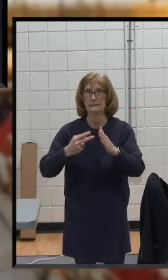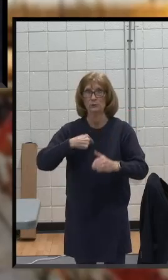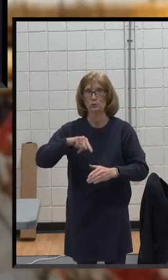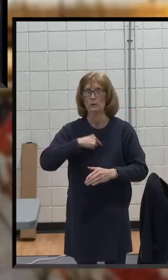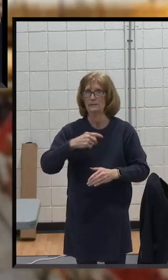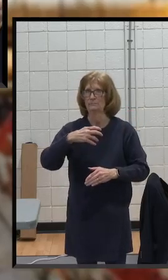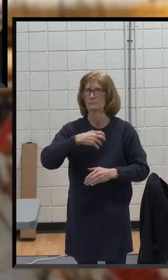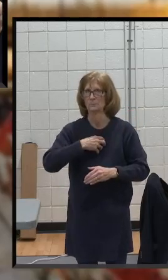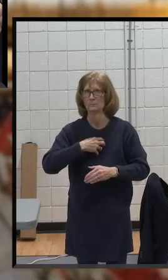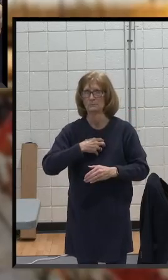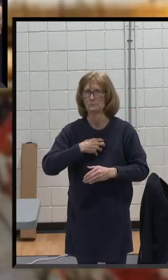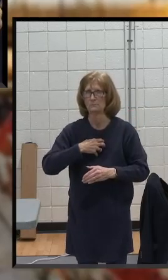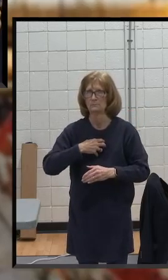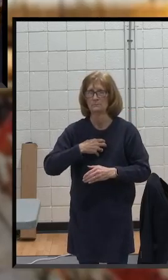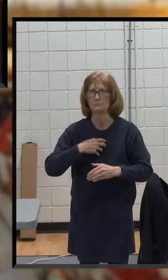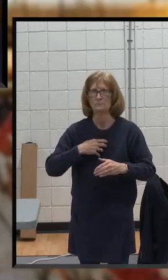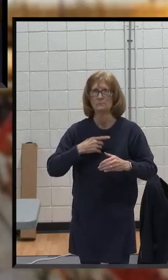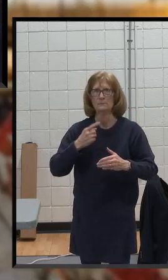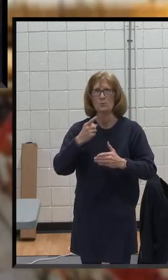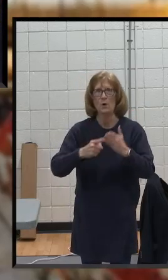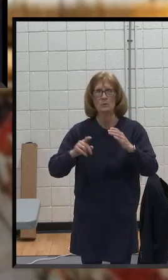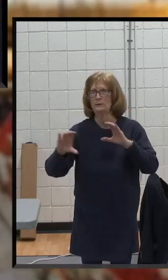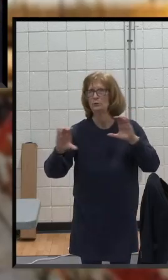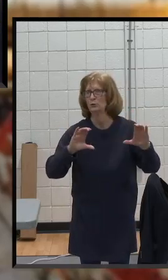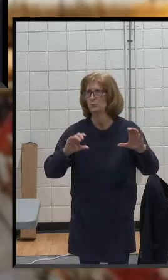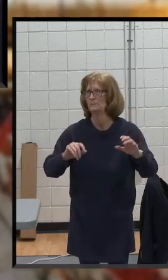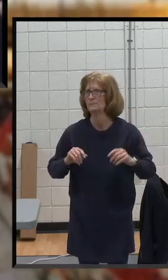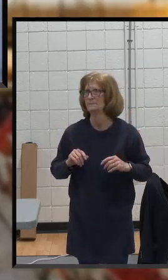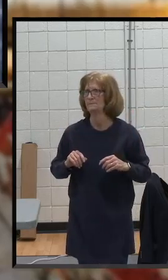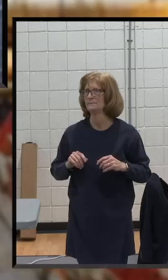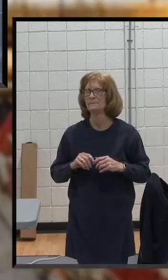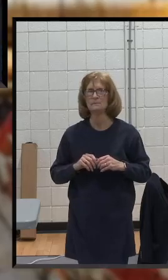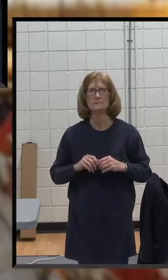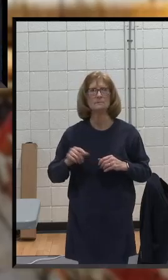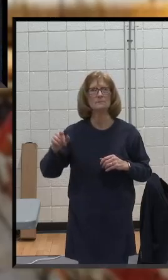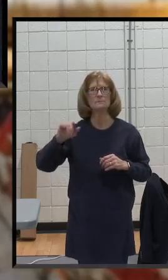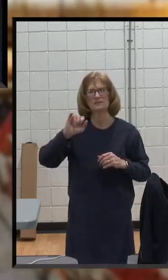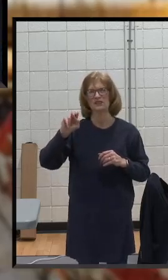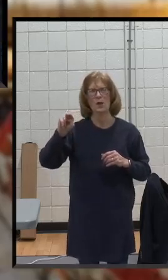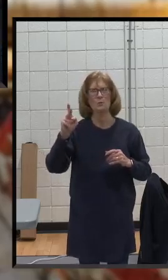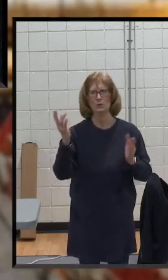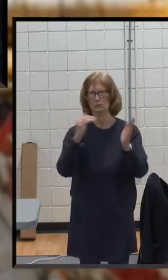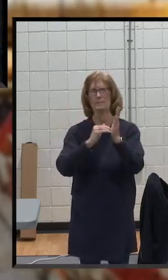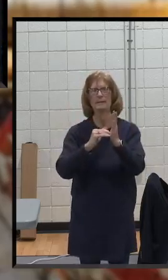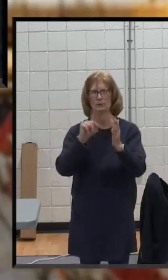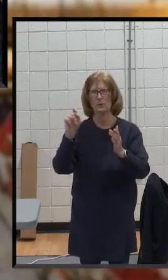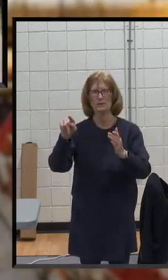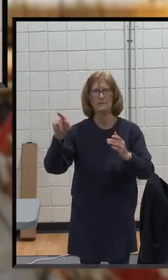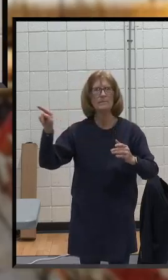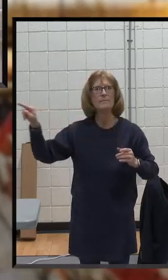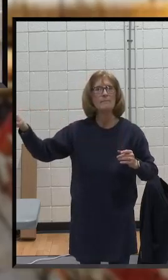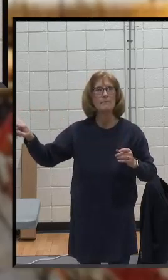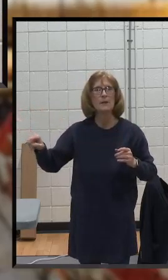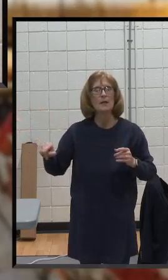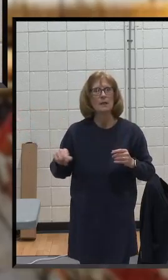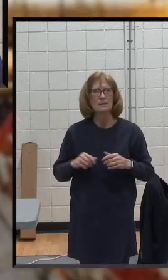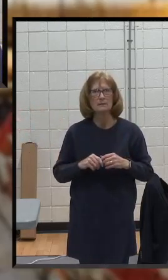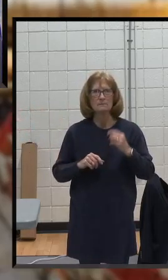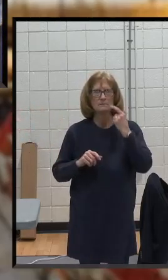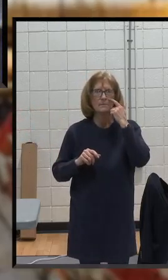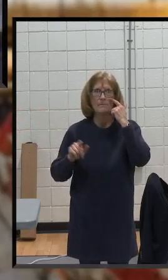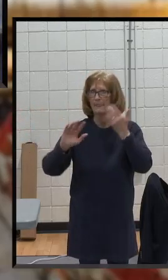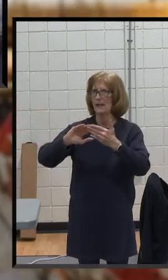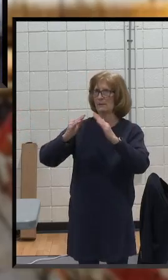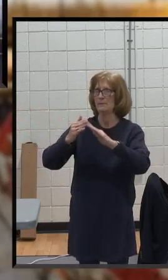I'm having trouble hearing that. So I think the question was about